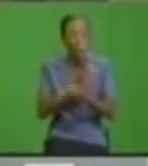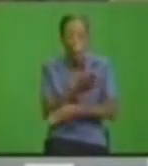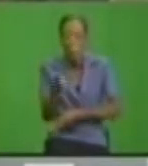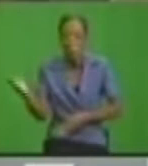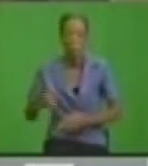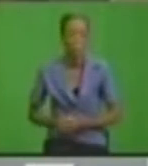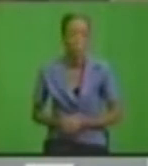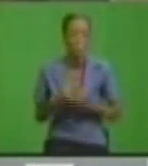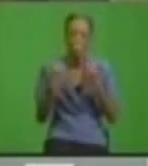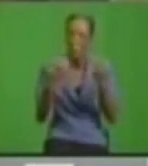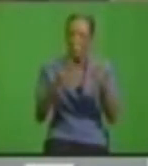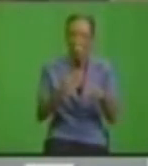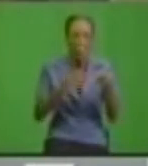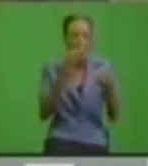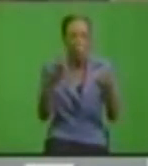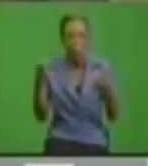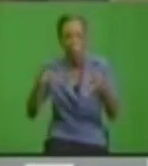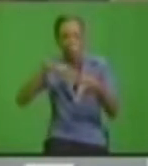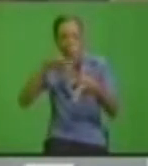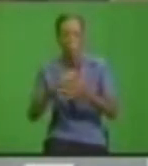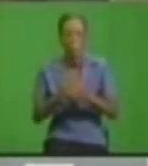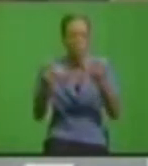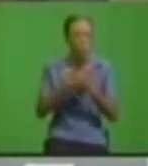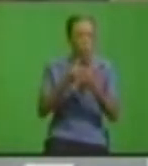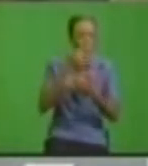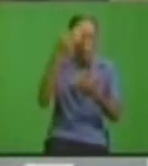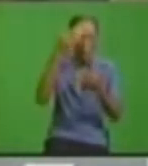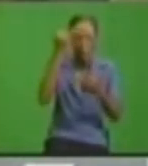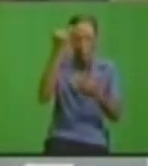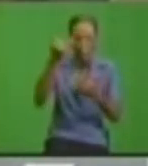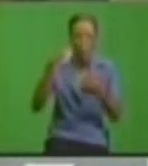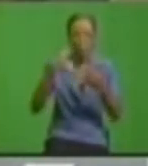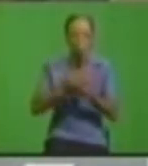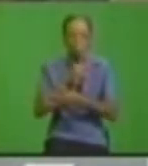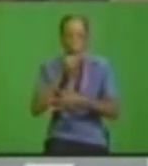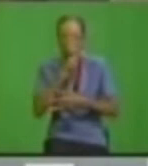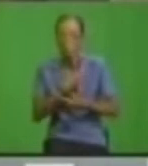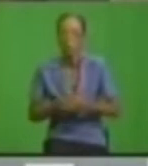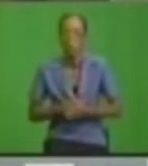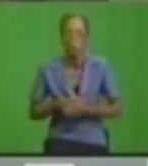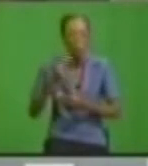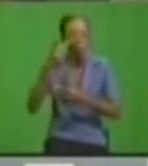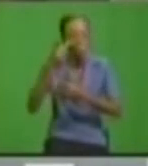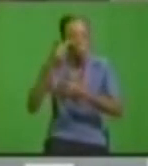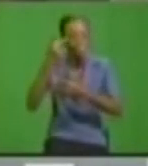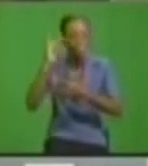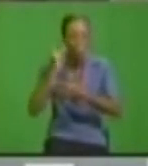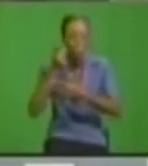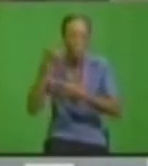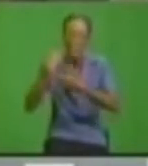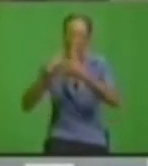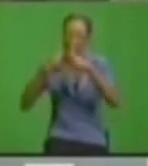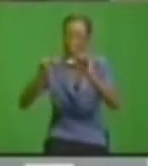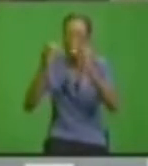that we seek through innovation and invention. His foresight for a greater,